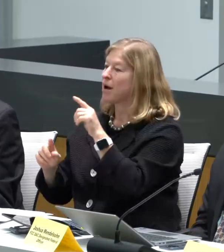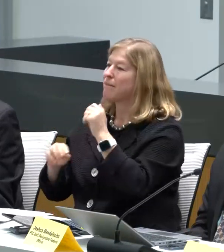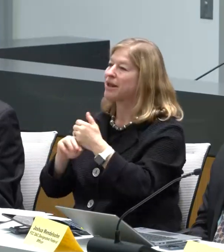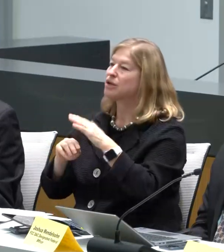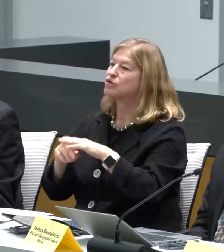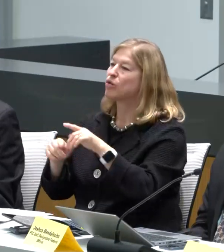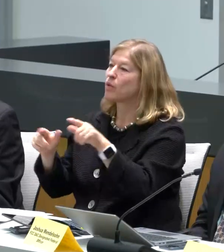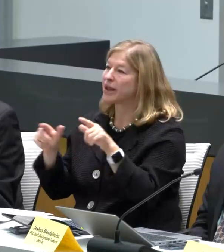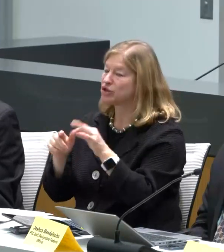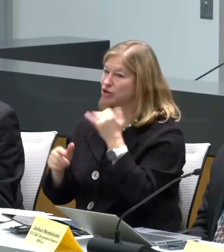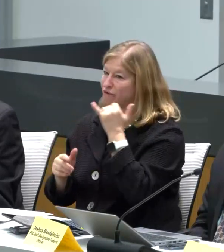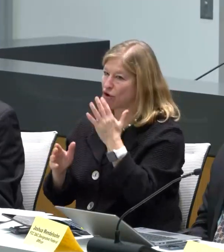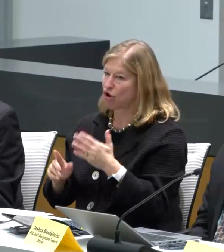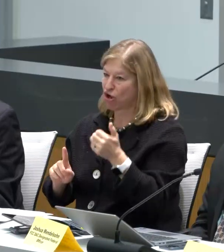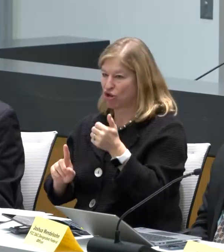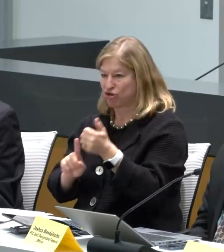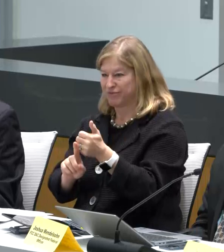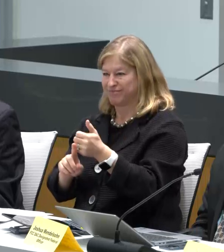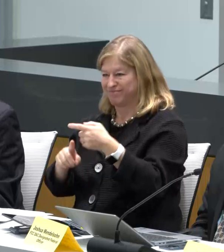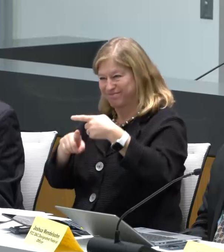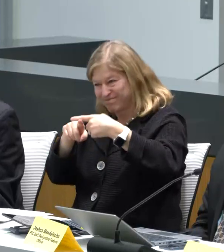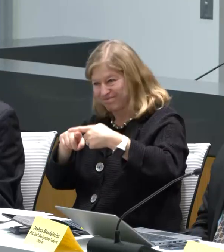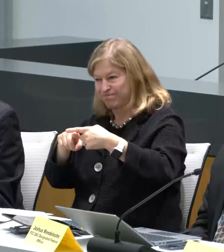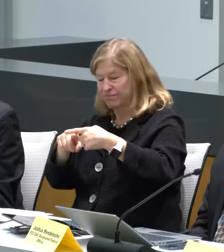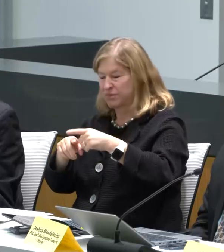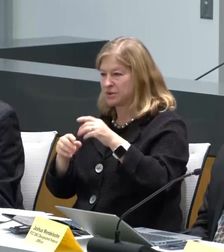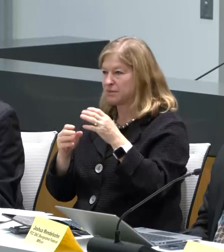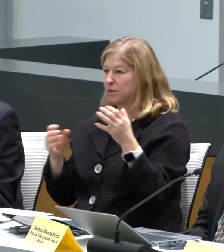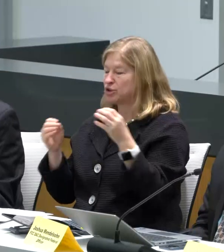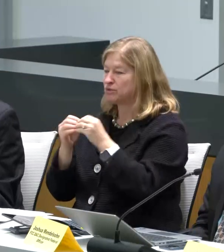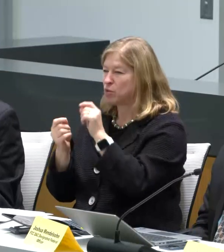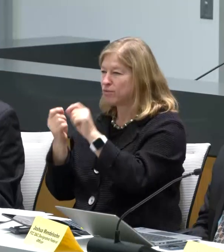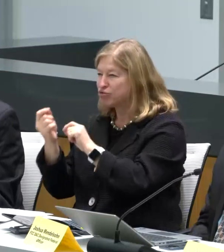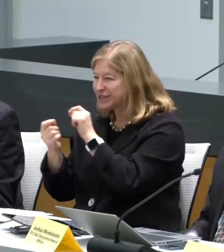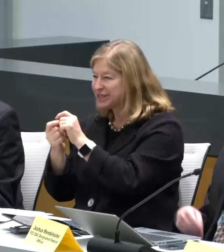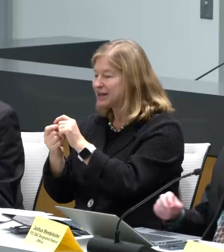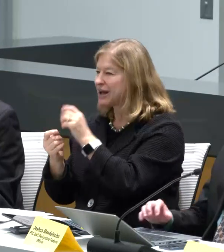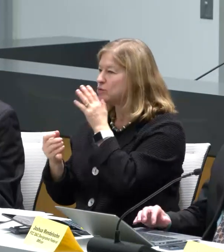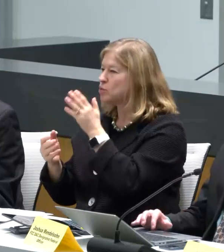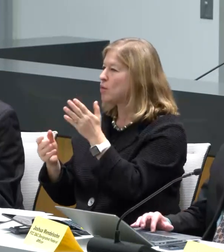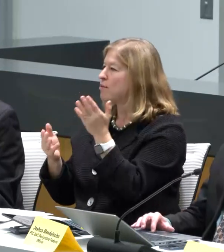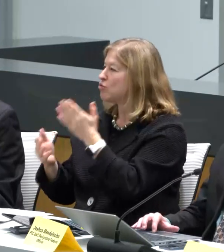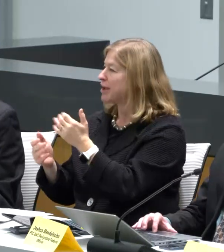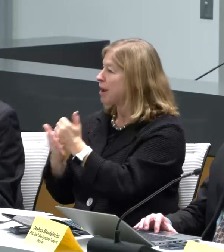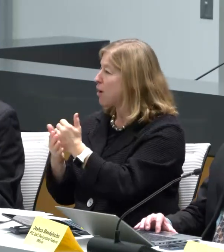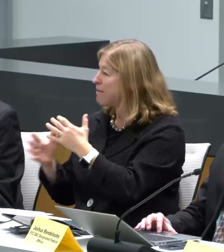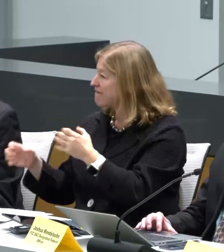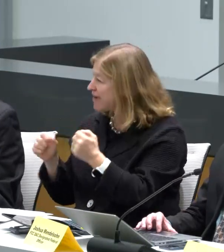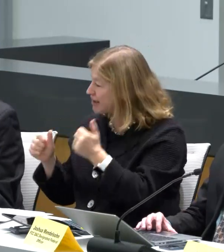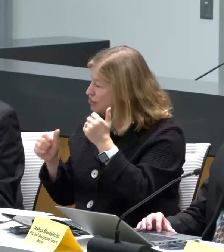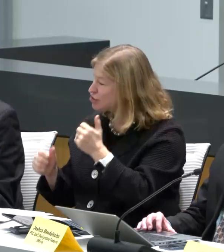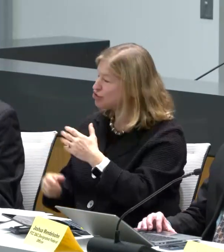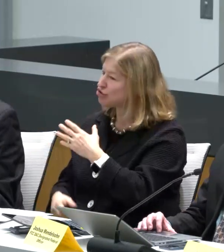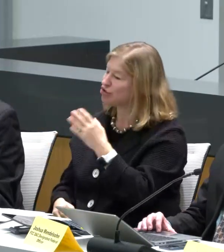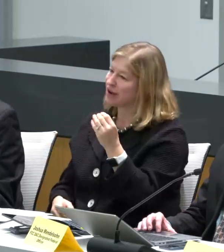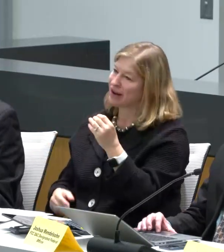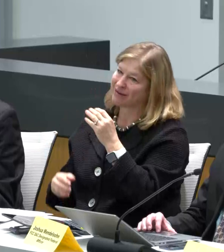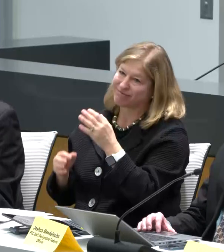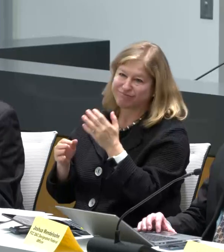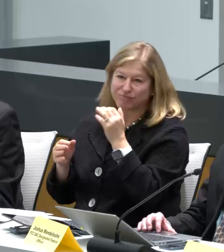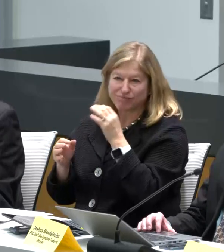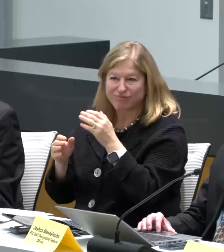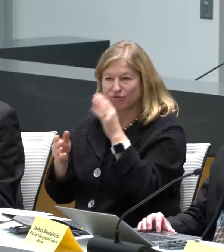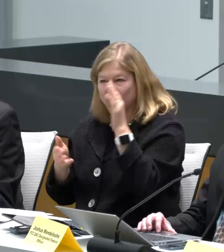the cell tower that is taking the call, but the location of the caller placing the call. This allows for more